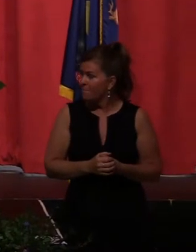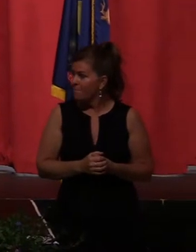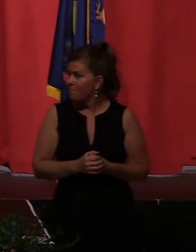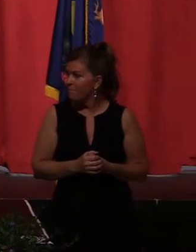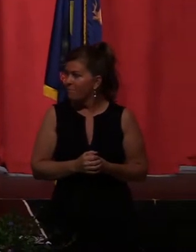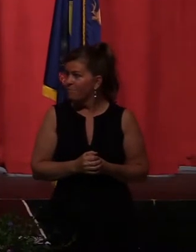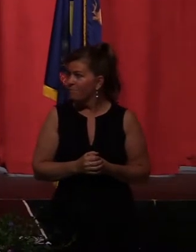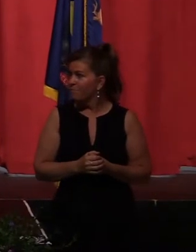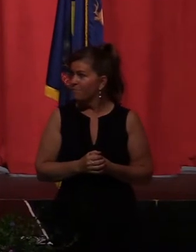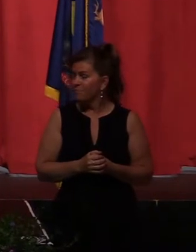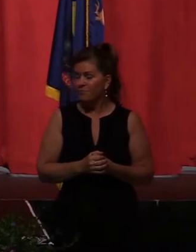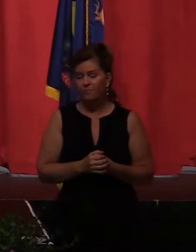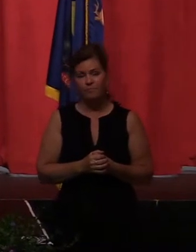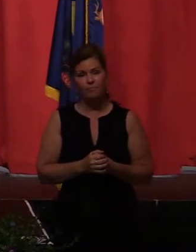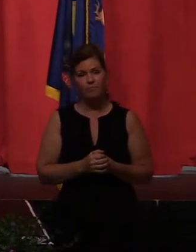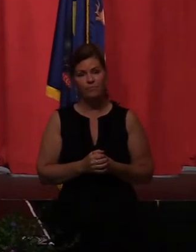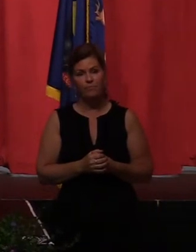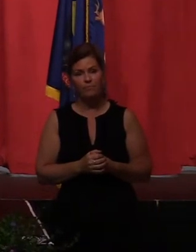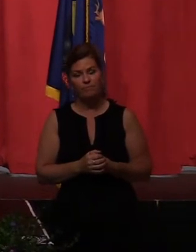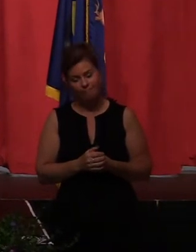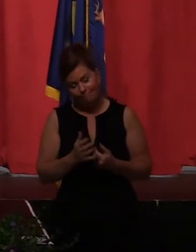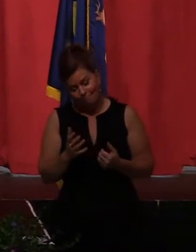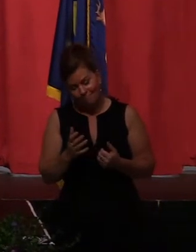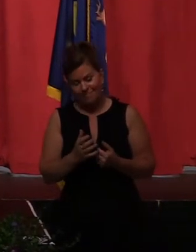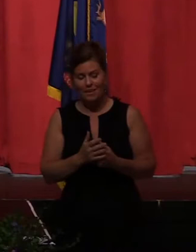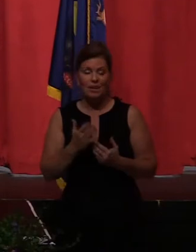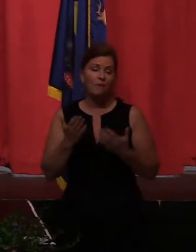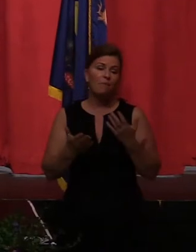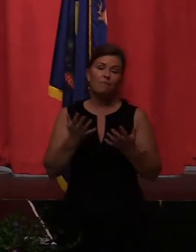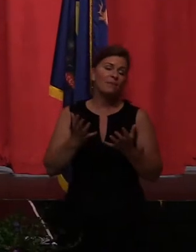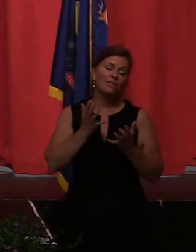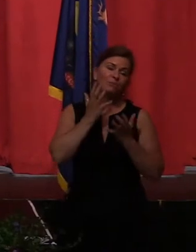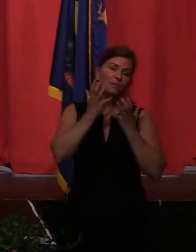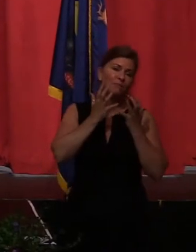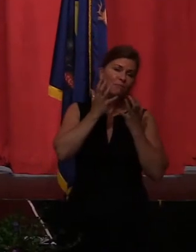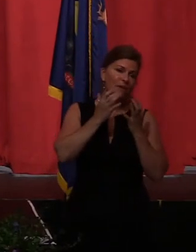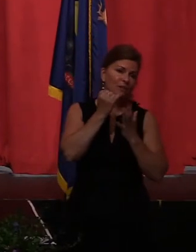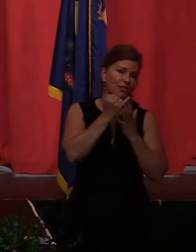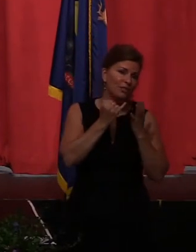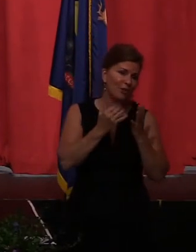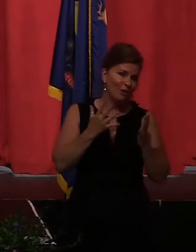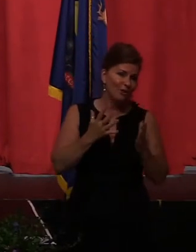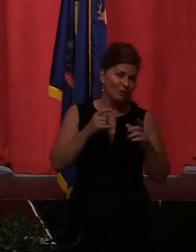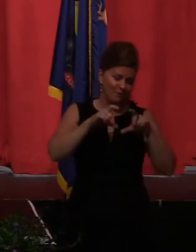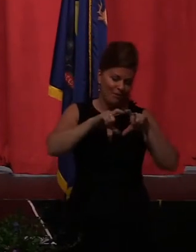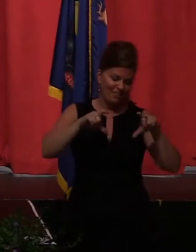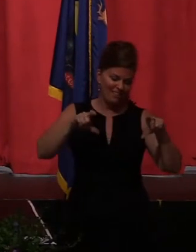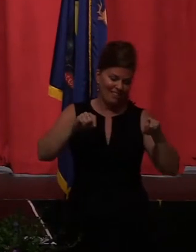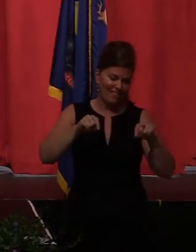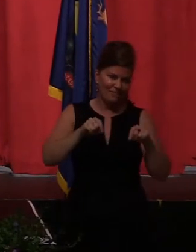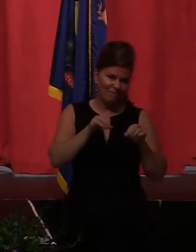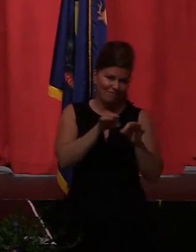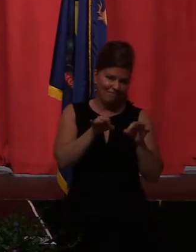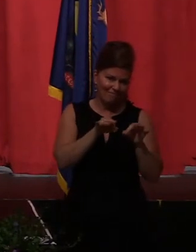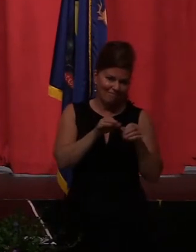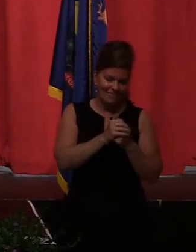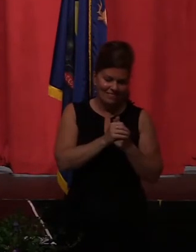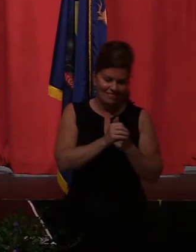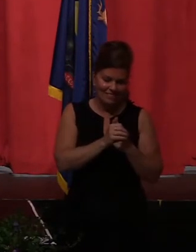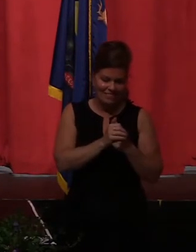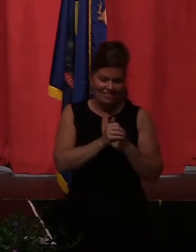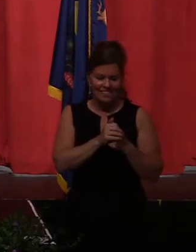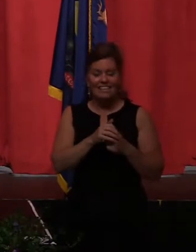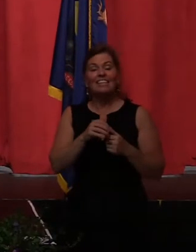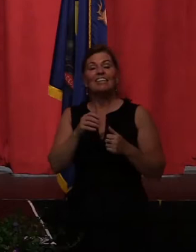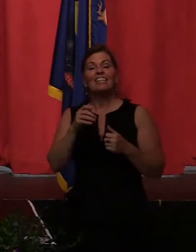I think, probably embarrass the artist but delight her family and friends. In 2014,